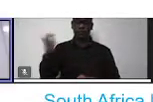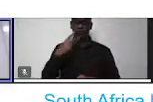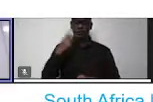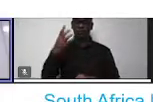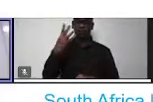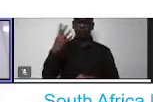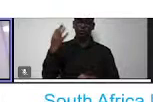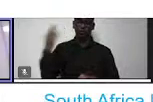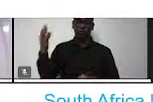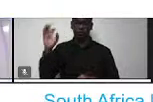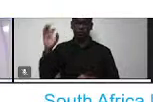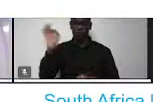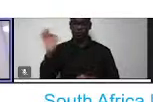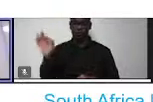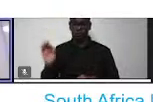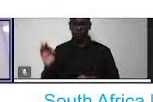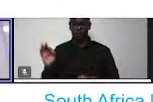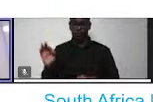43% of